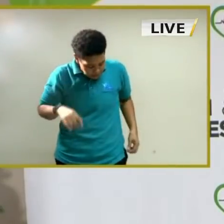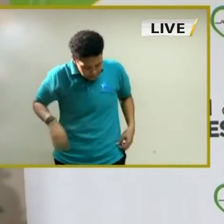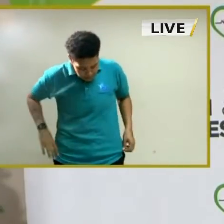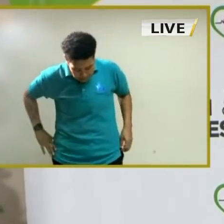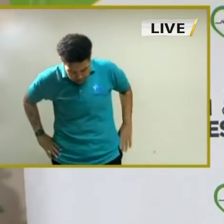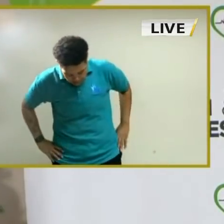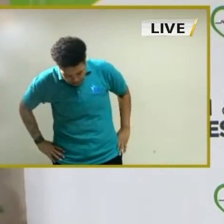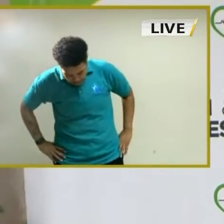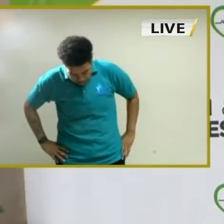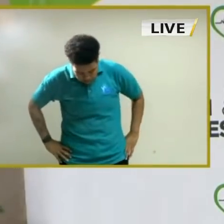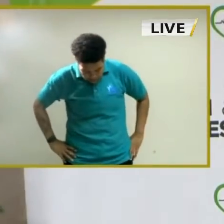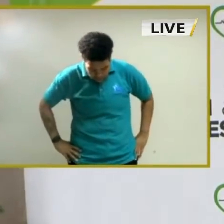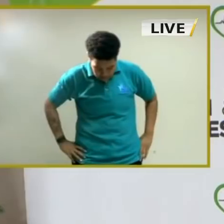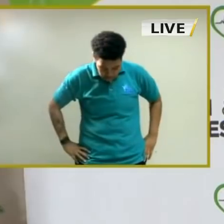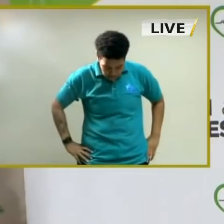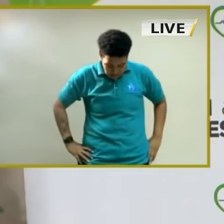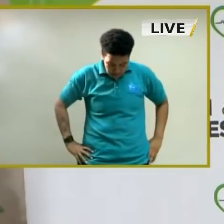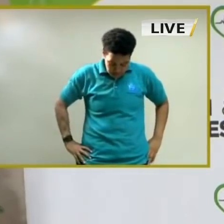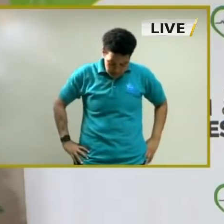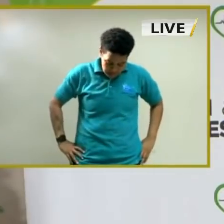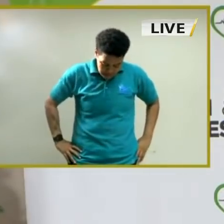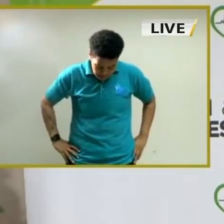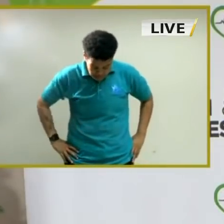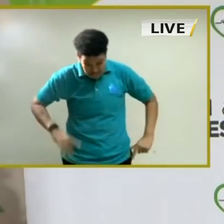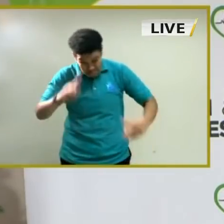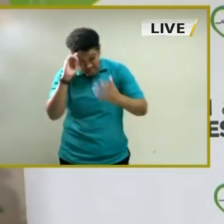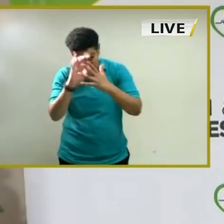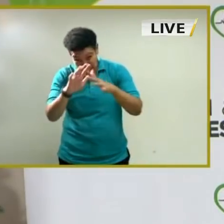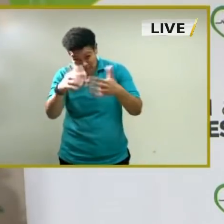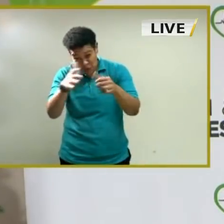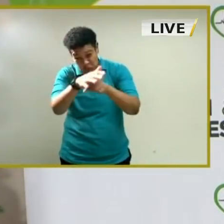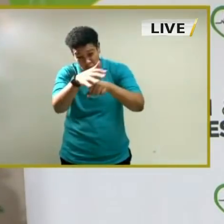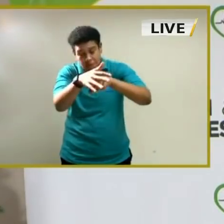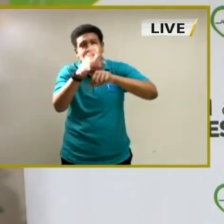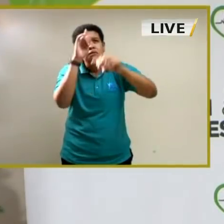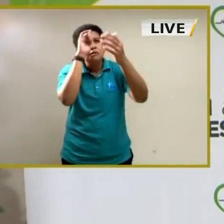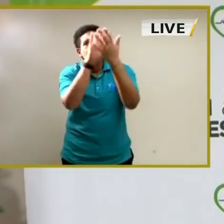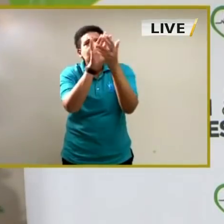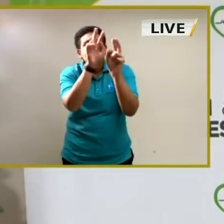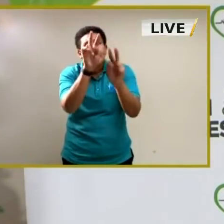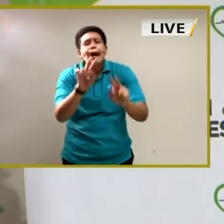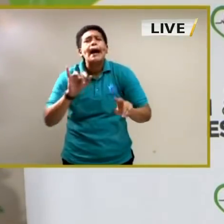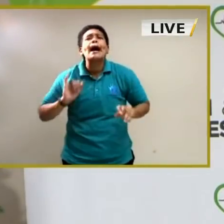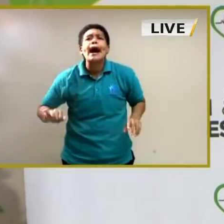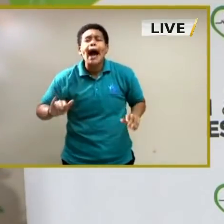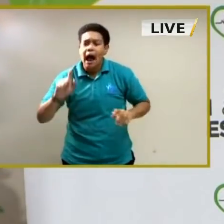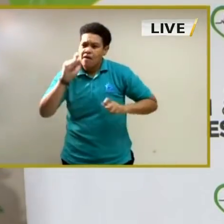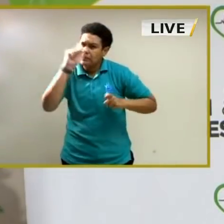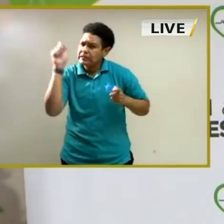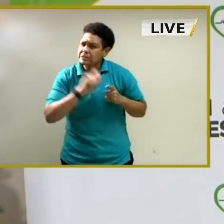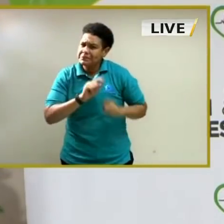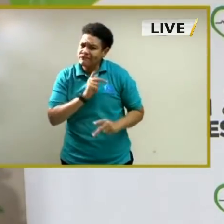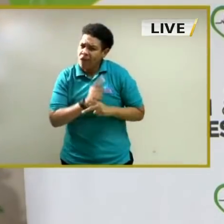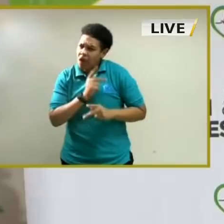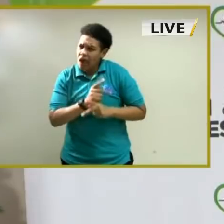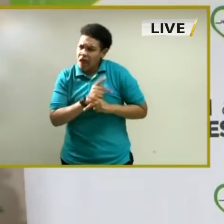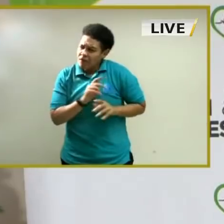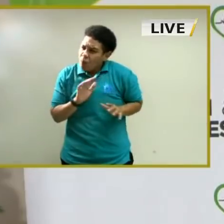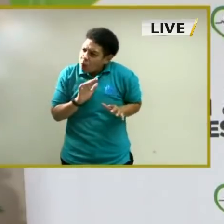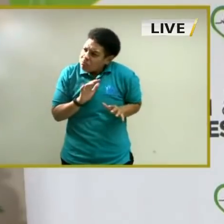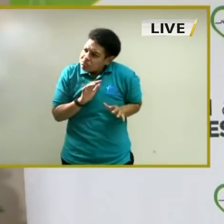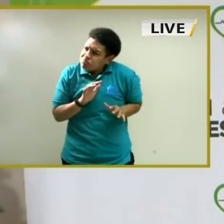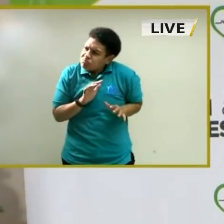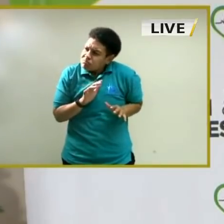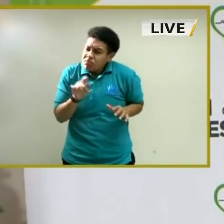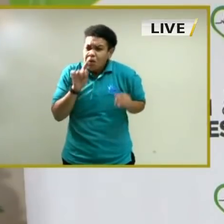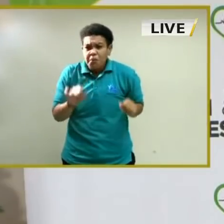indicators to confirm that we have to be particularly careful about the possibility of this